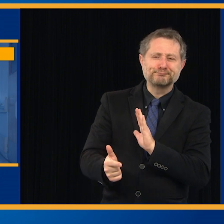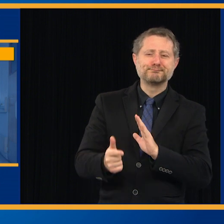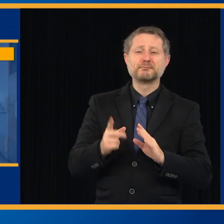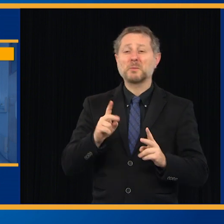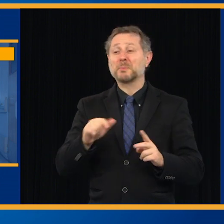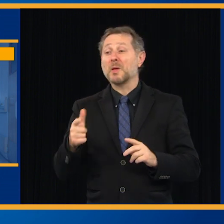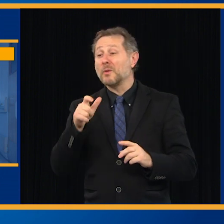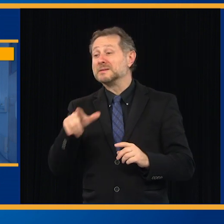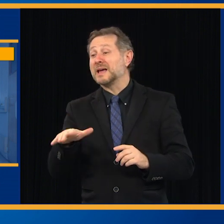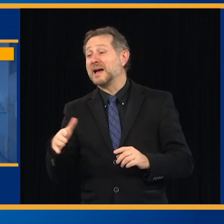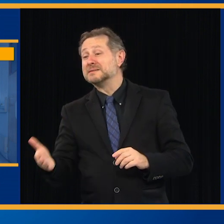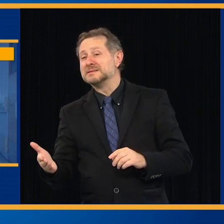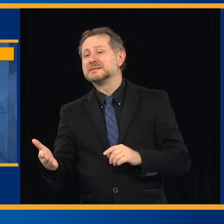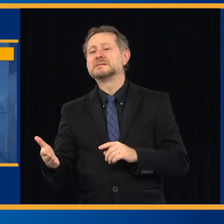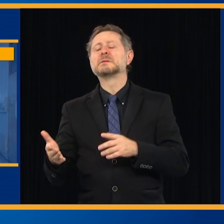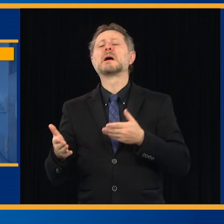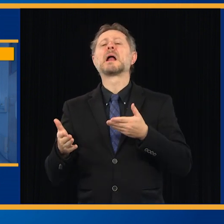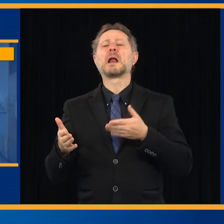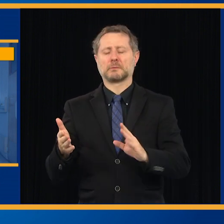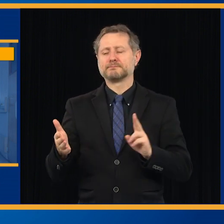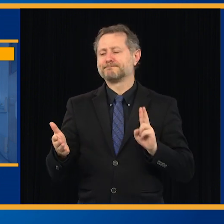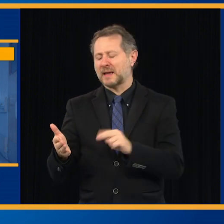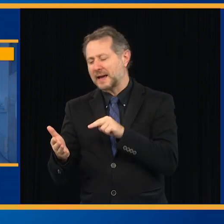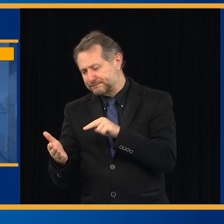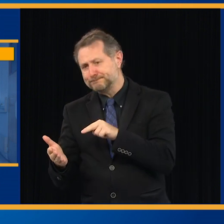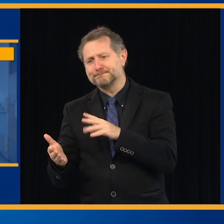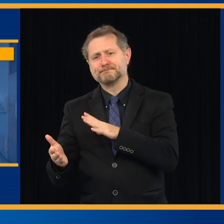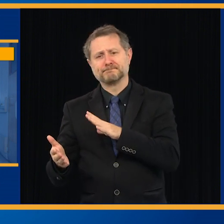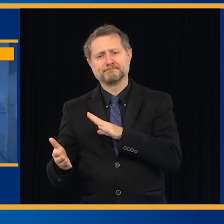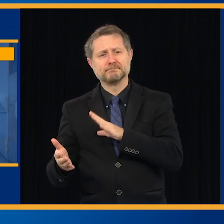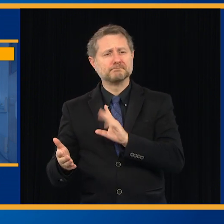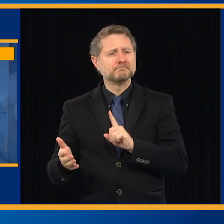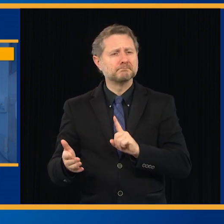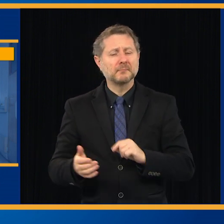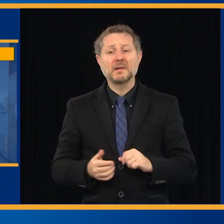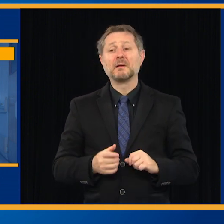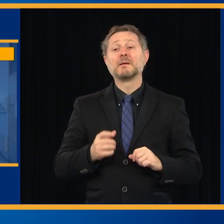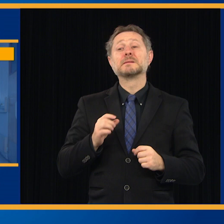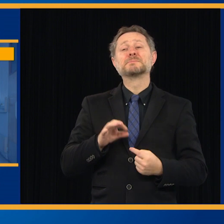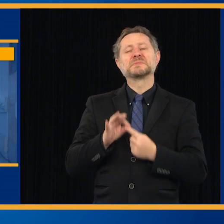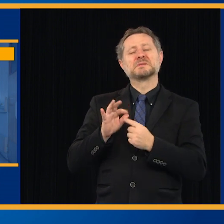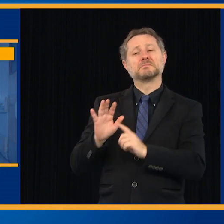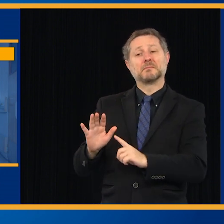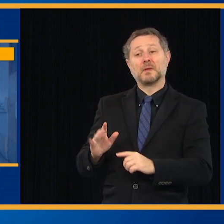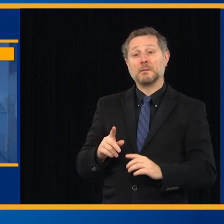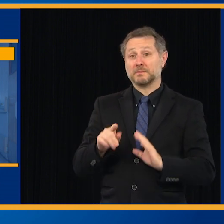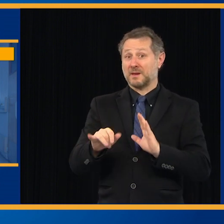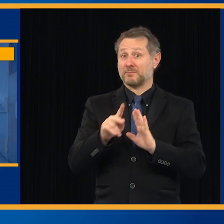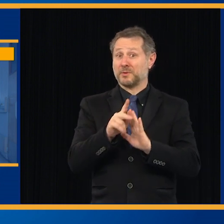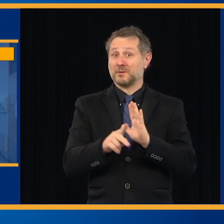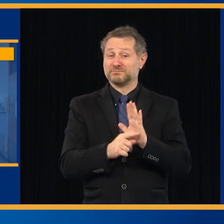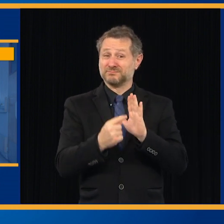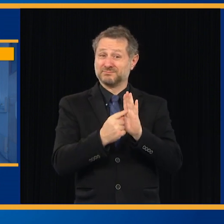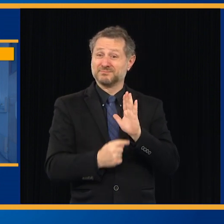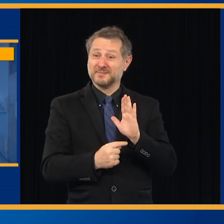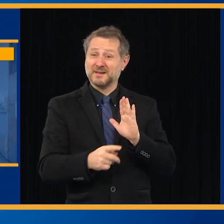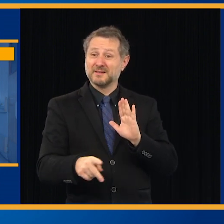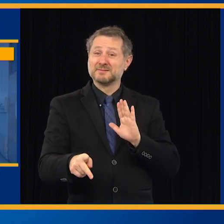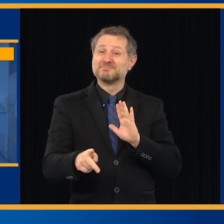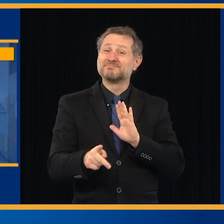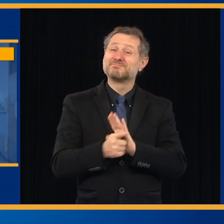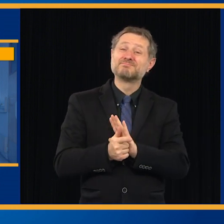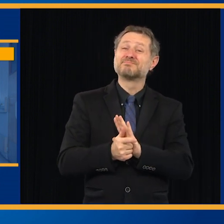This is a tough policy, and I had serious qualms about it, to tell you the truth.